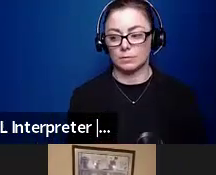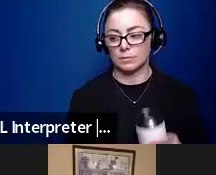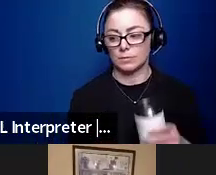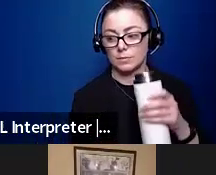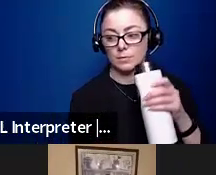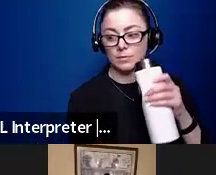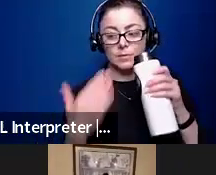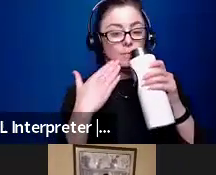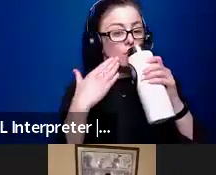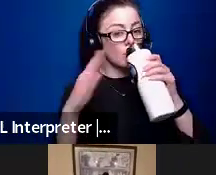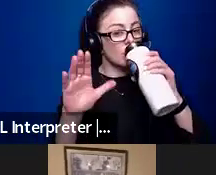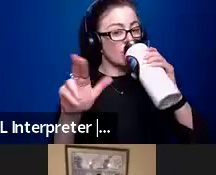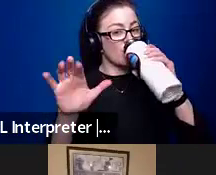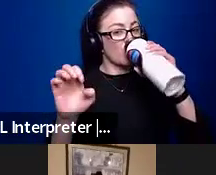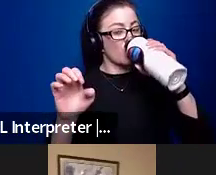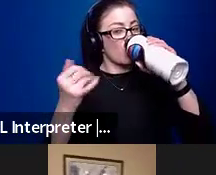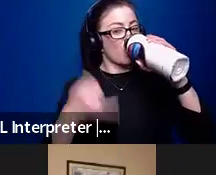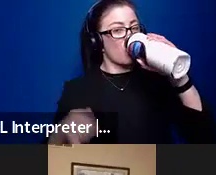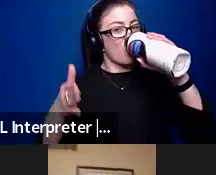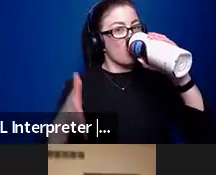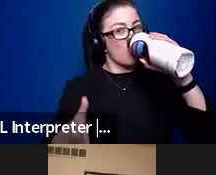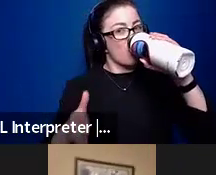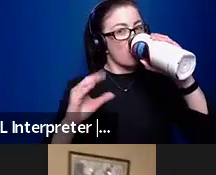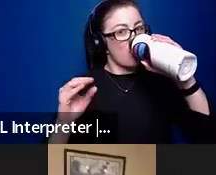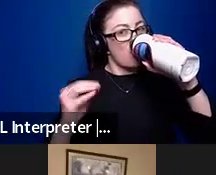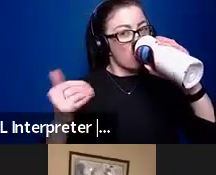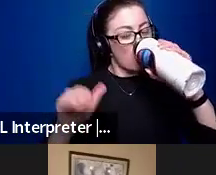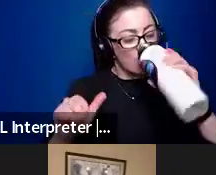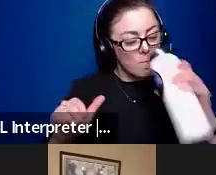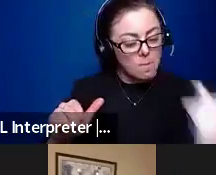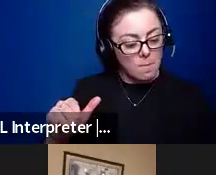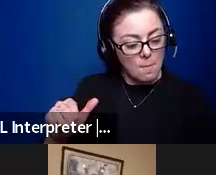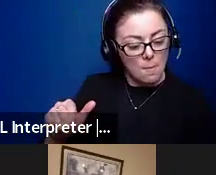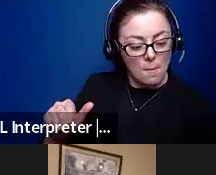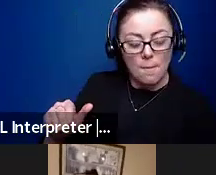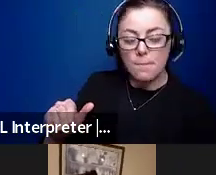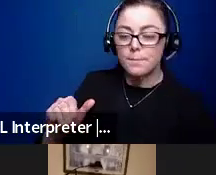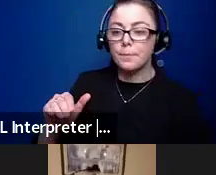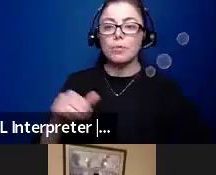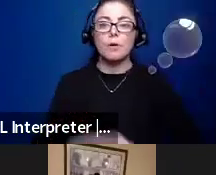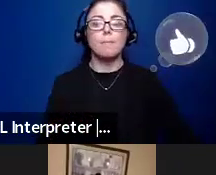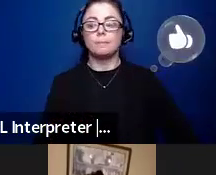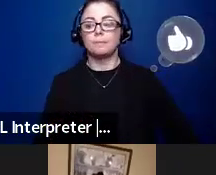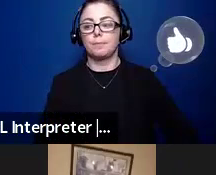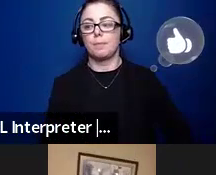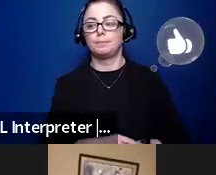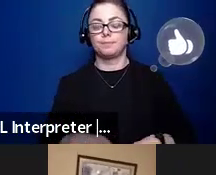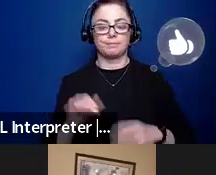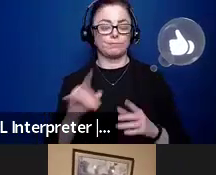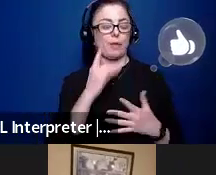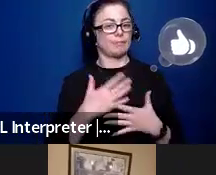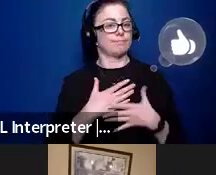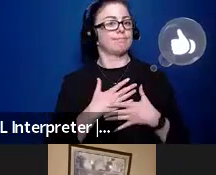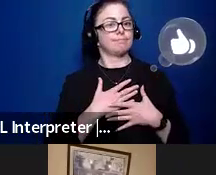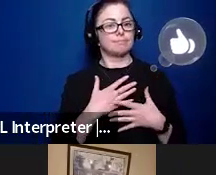Thank you, Carrie, for being our last person on tonight and leaving us with that really meaningful sharing. So